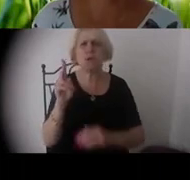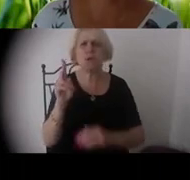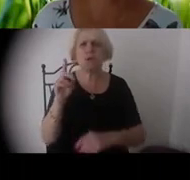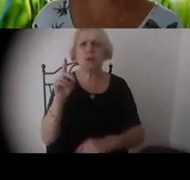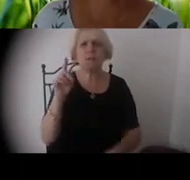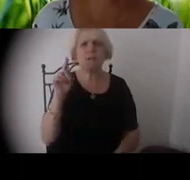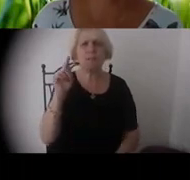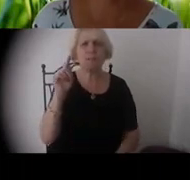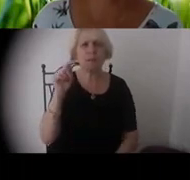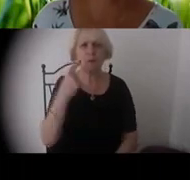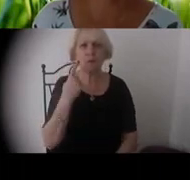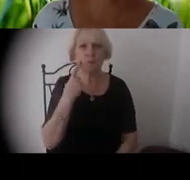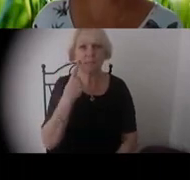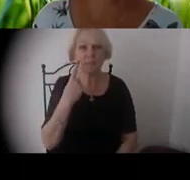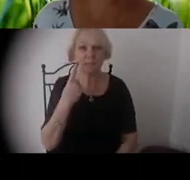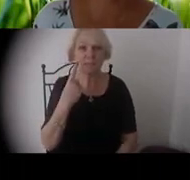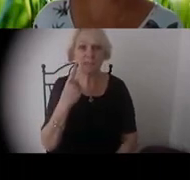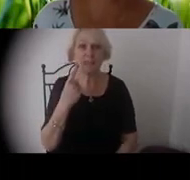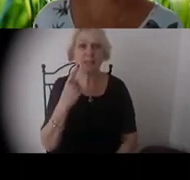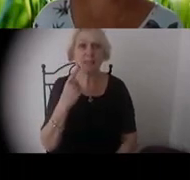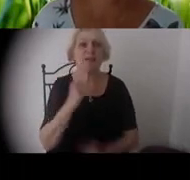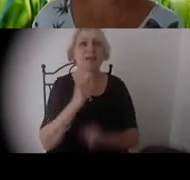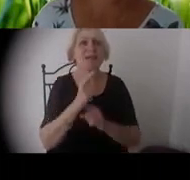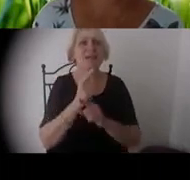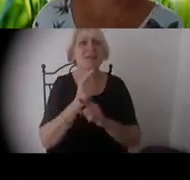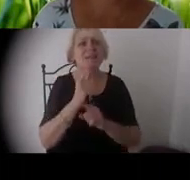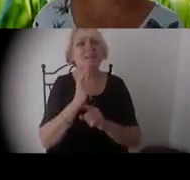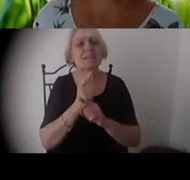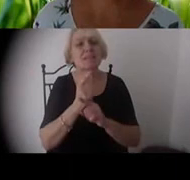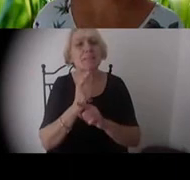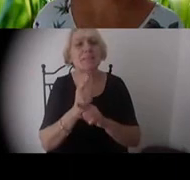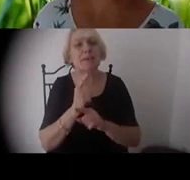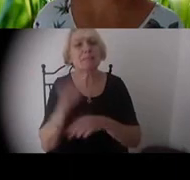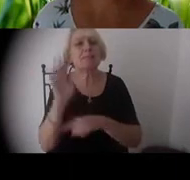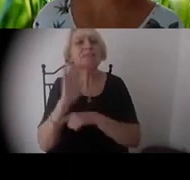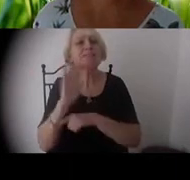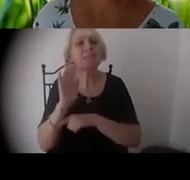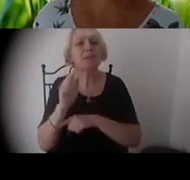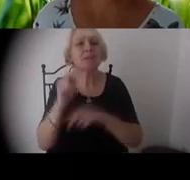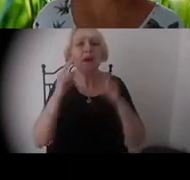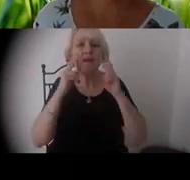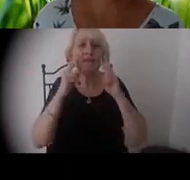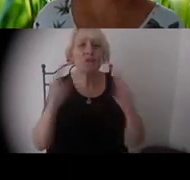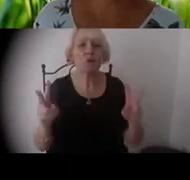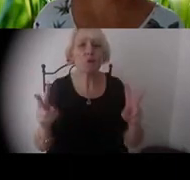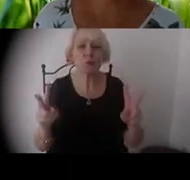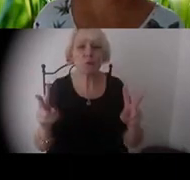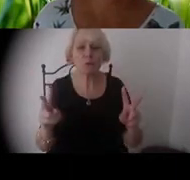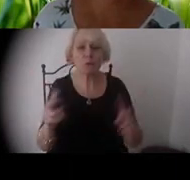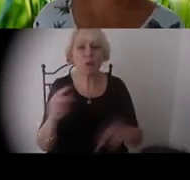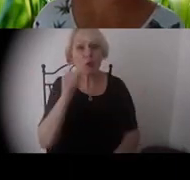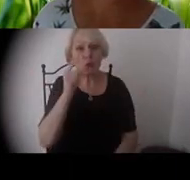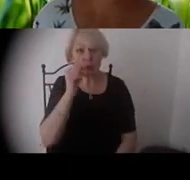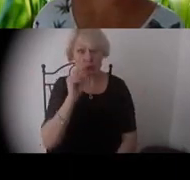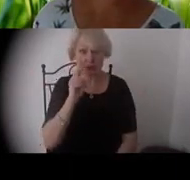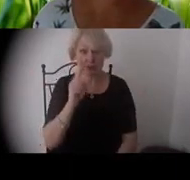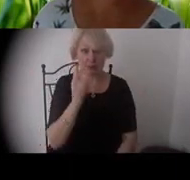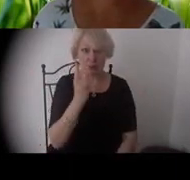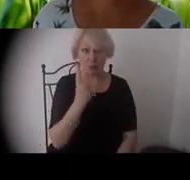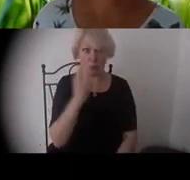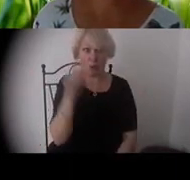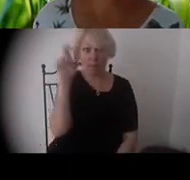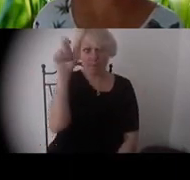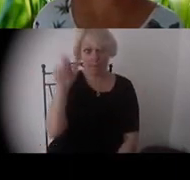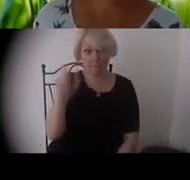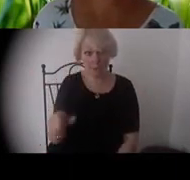some icons again, and if you press on that, you can either see one individual,